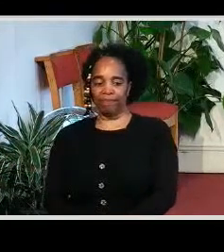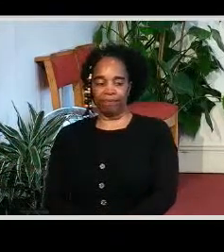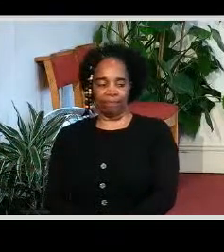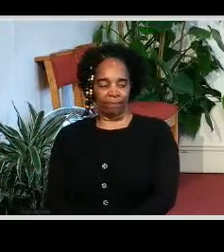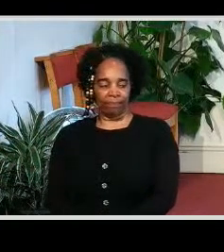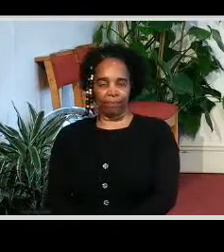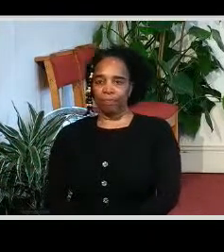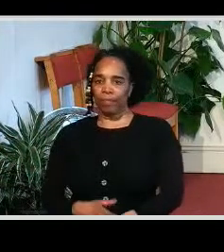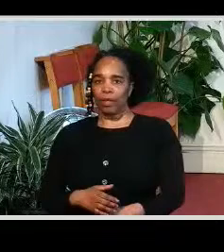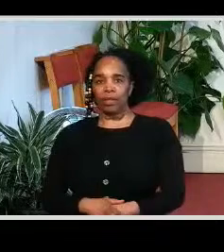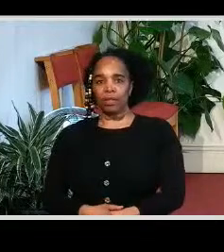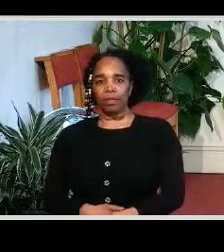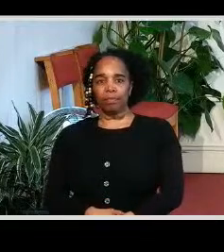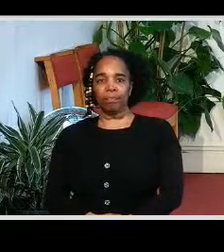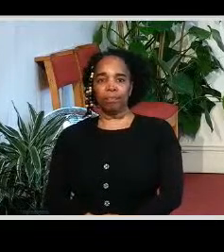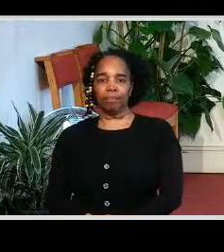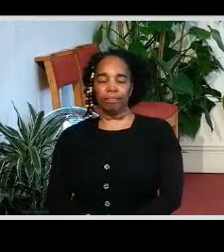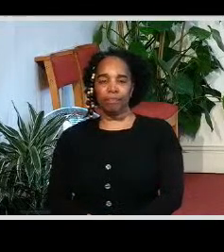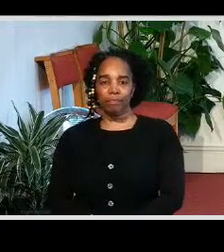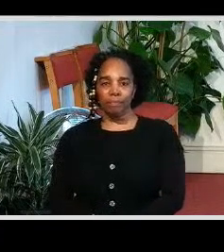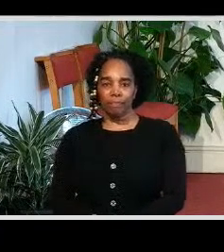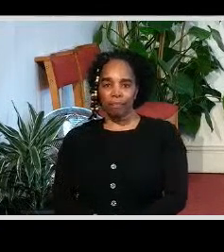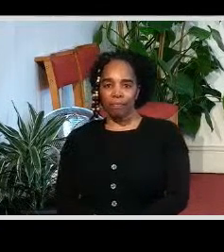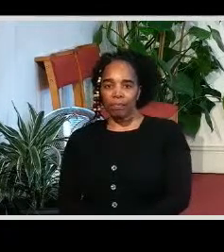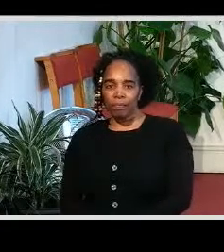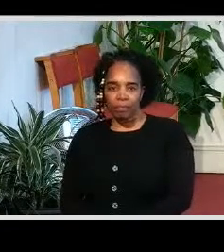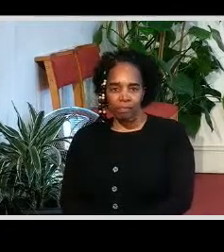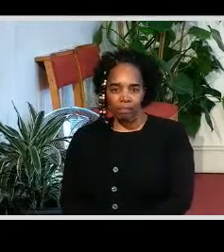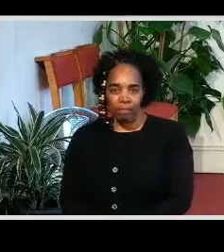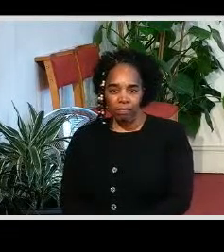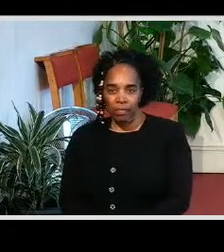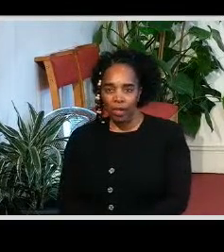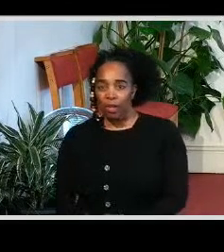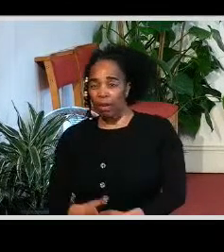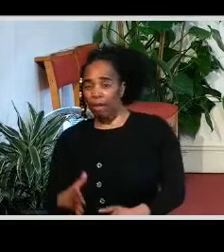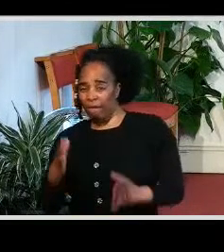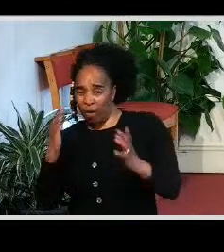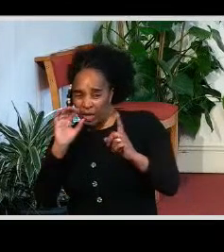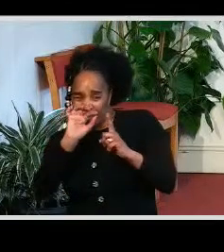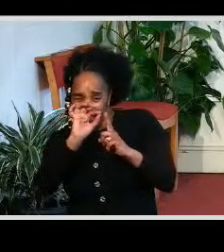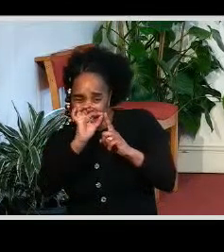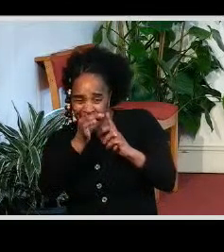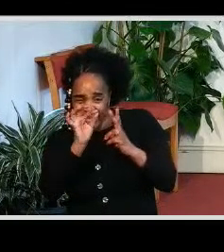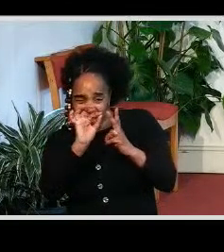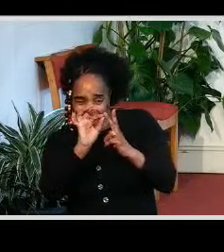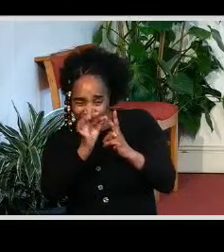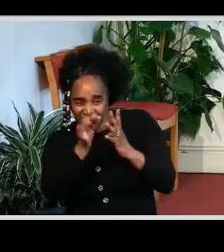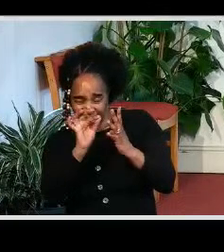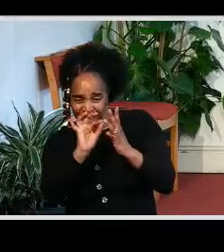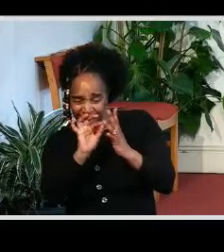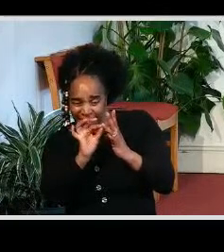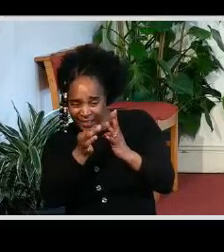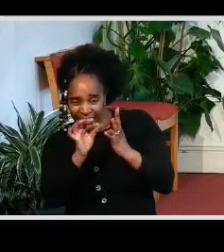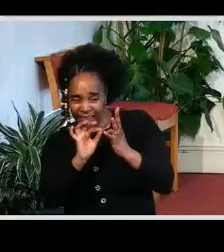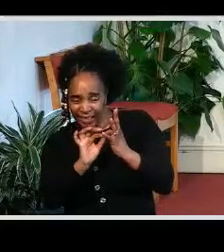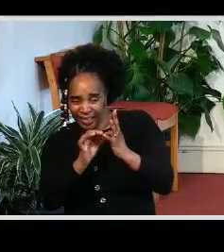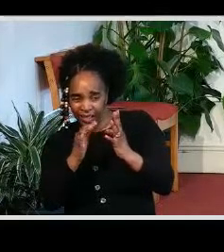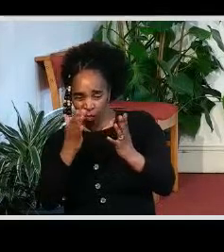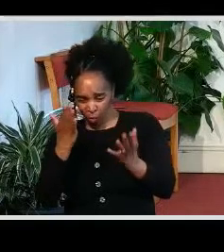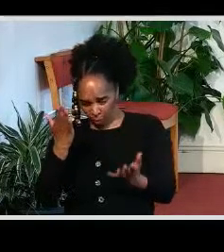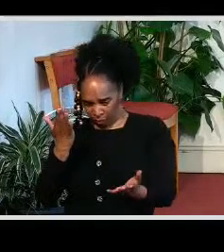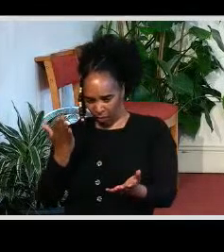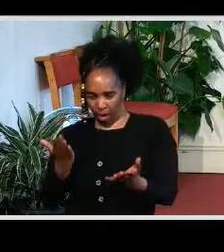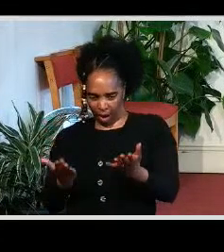Continuing with ADHD in church, do not sweat about details. Be willing for some compromises.